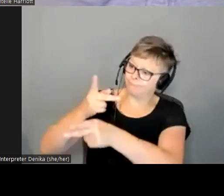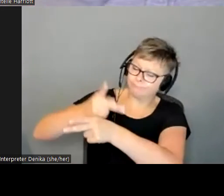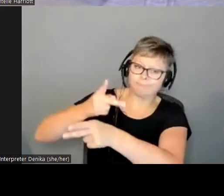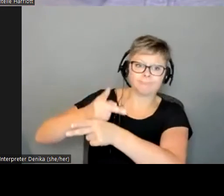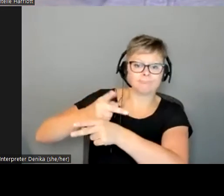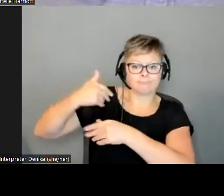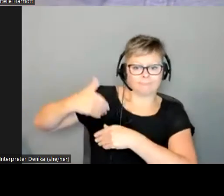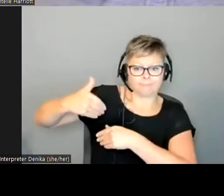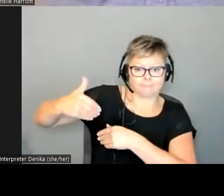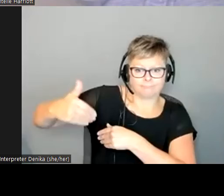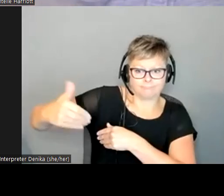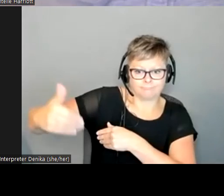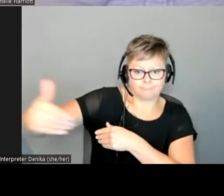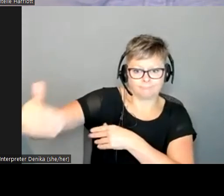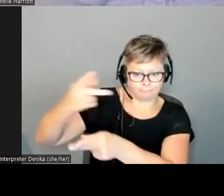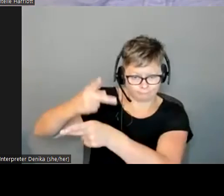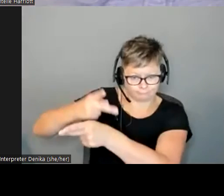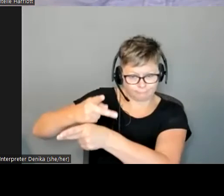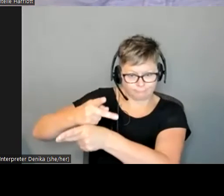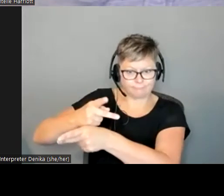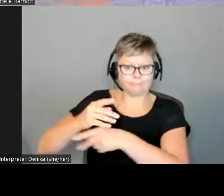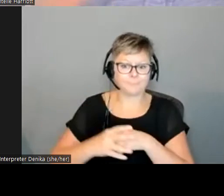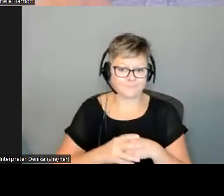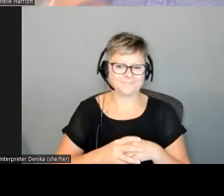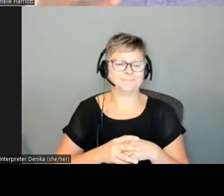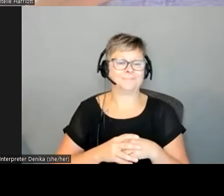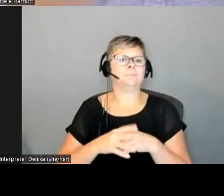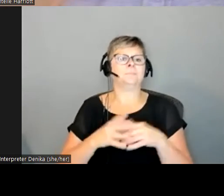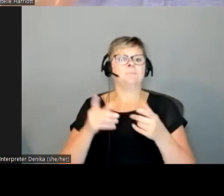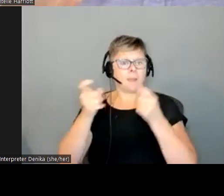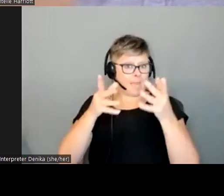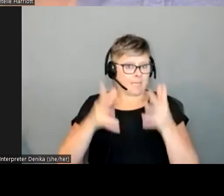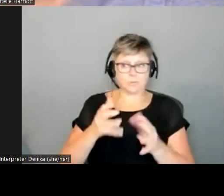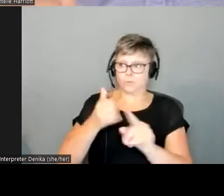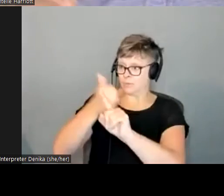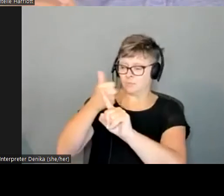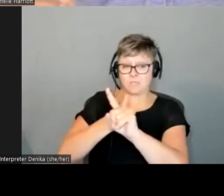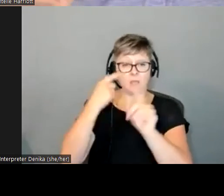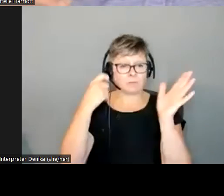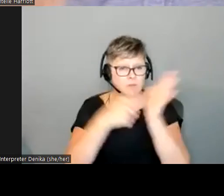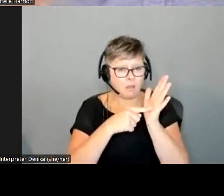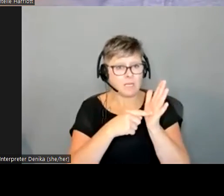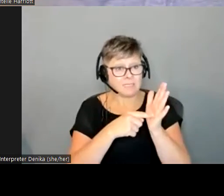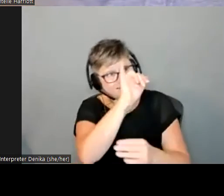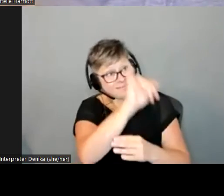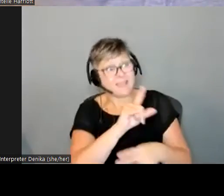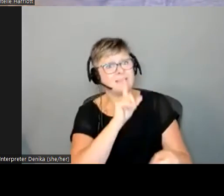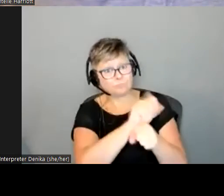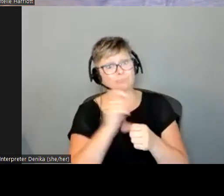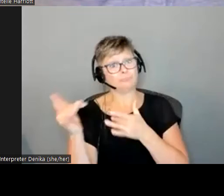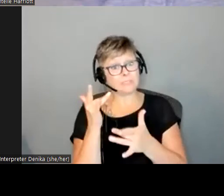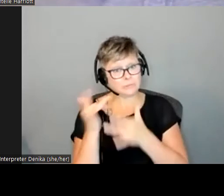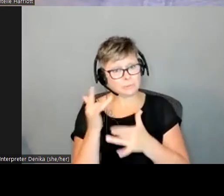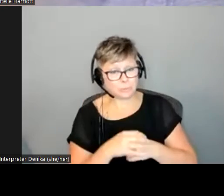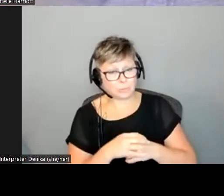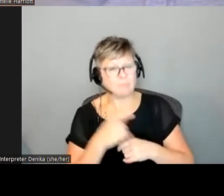time. And I think it's important that, managers acknowledge that this is an issue, because if I think about the hospital